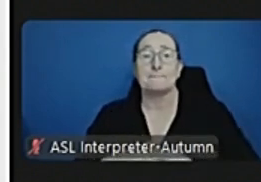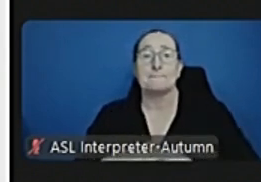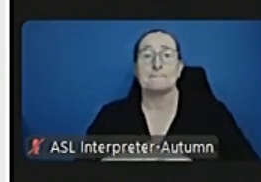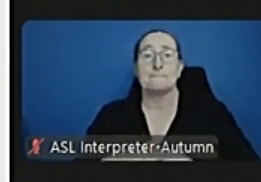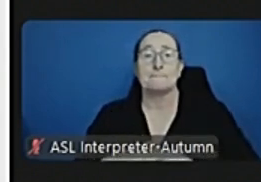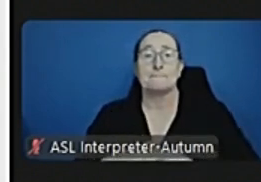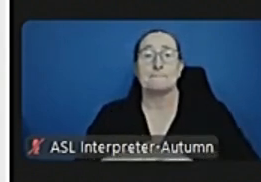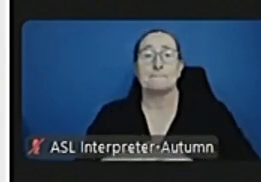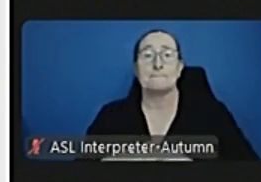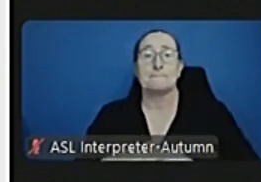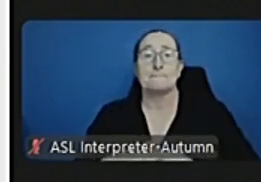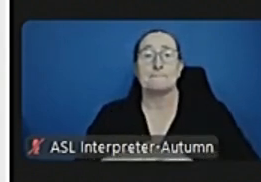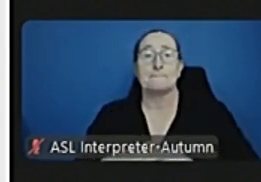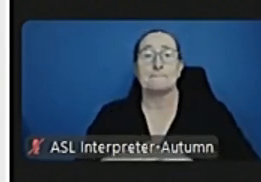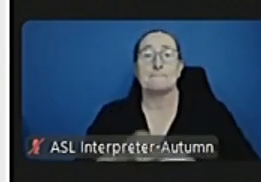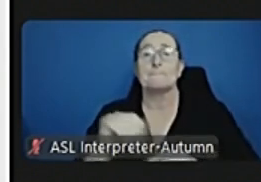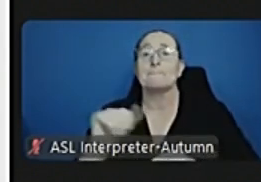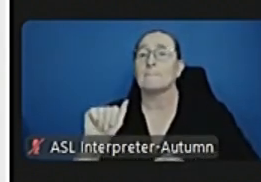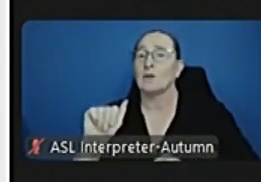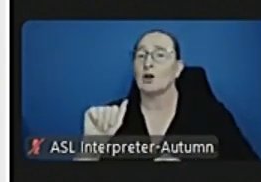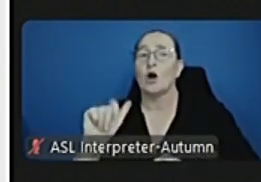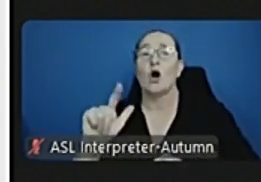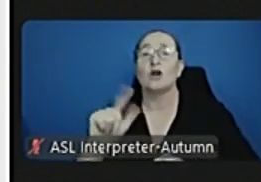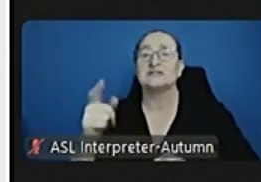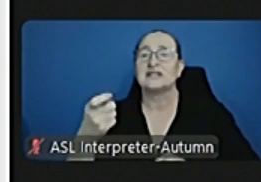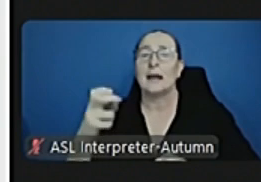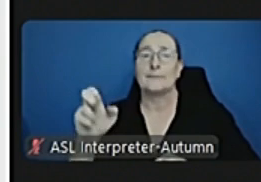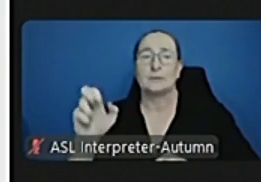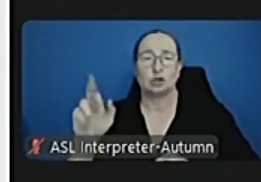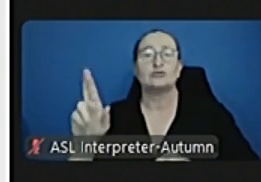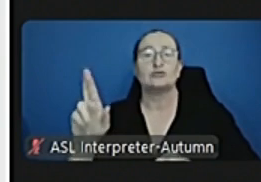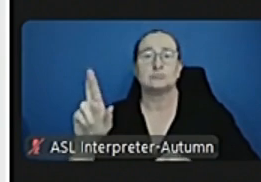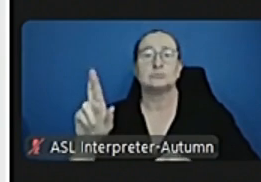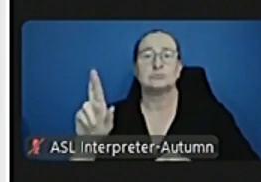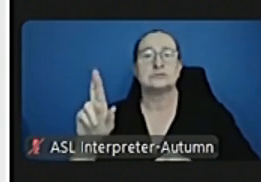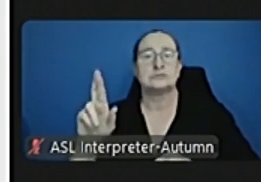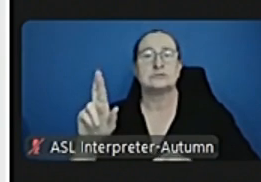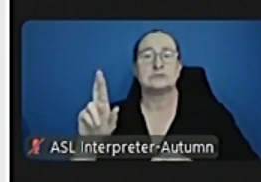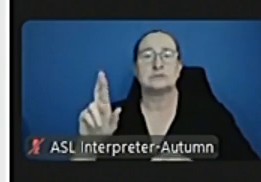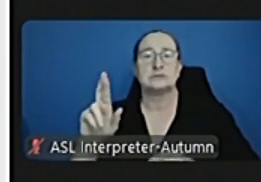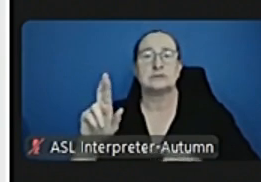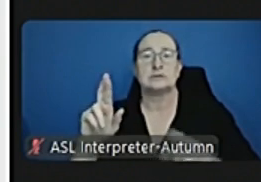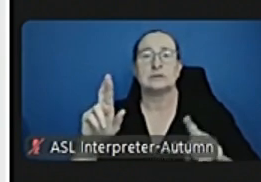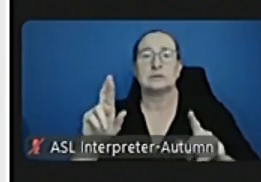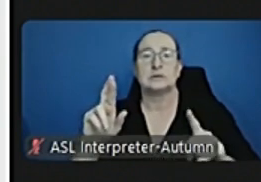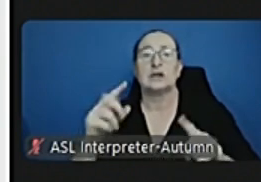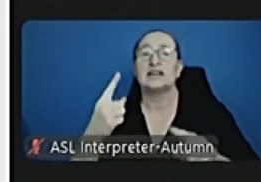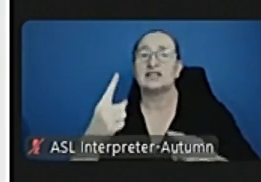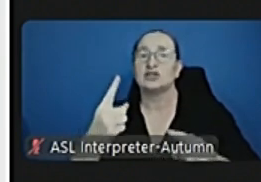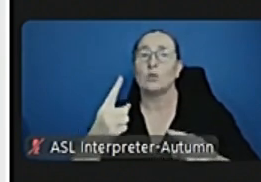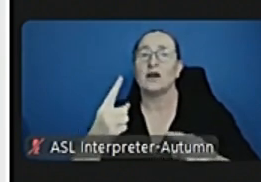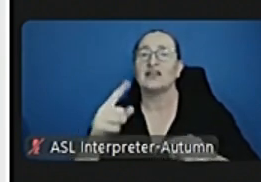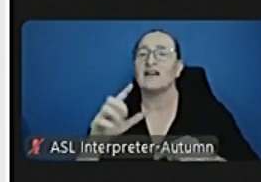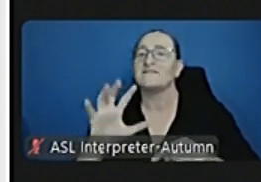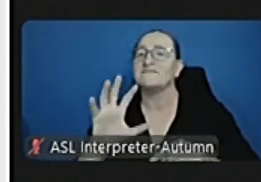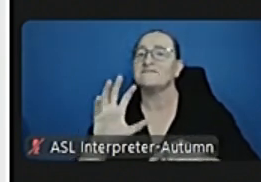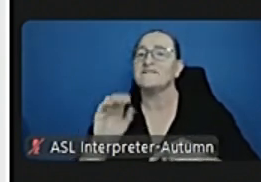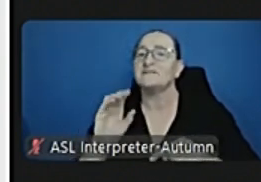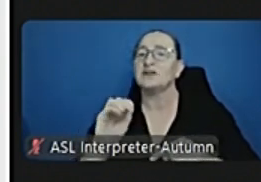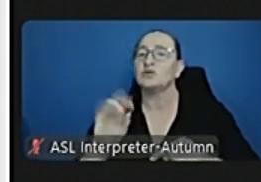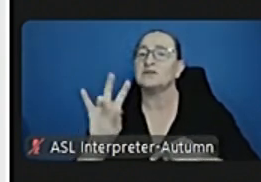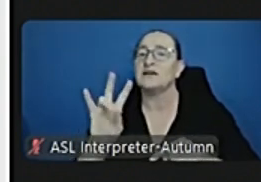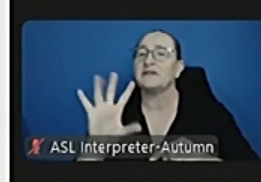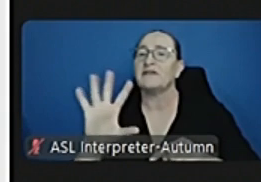Alzheimer's disease. He did. Yeah. So he was one of the 50 to 75% of people